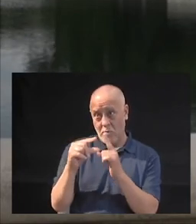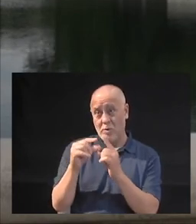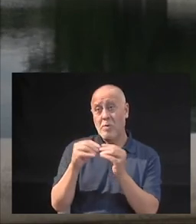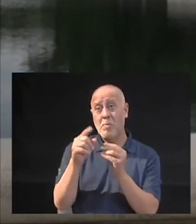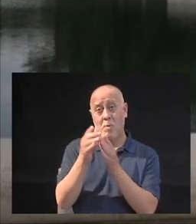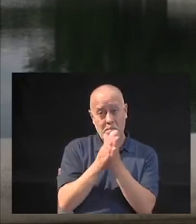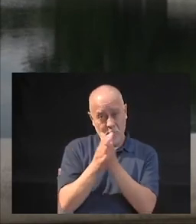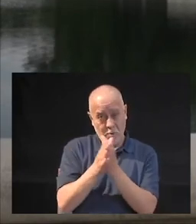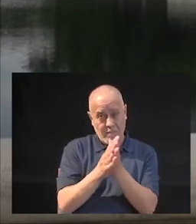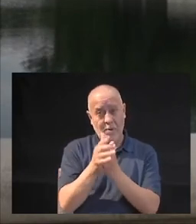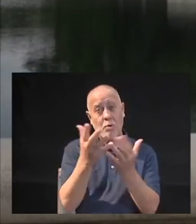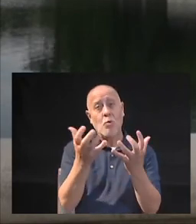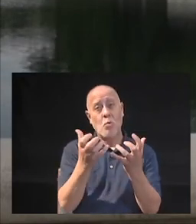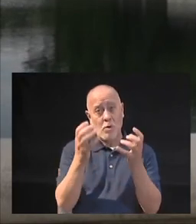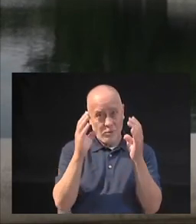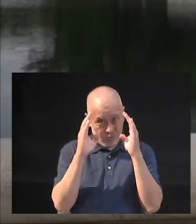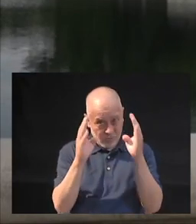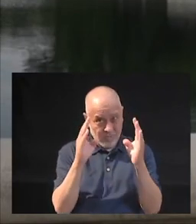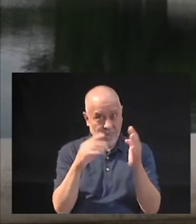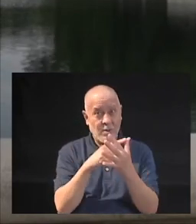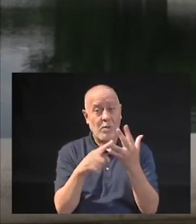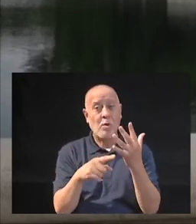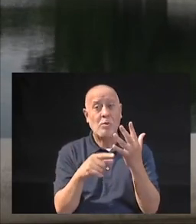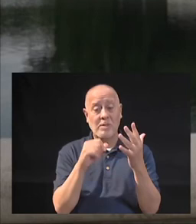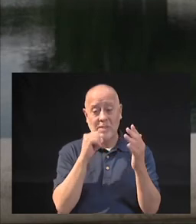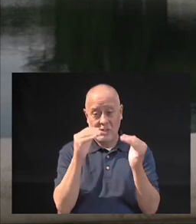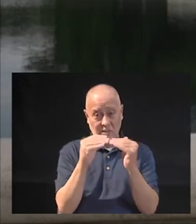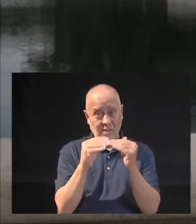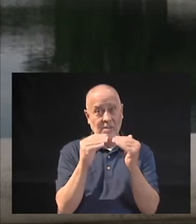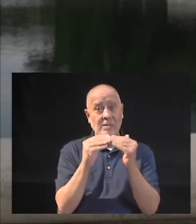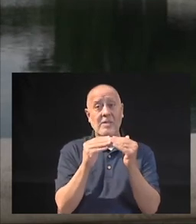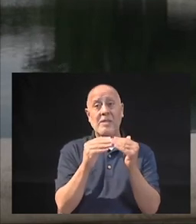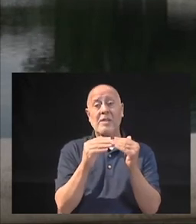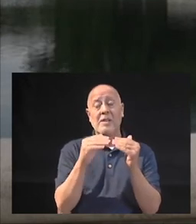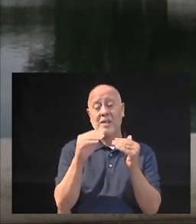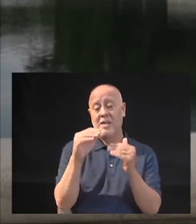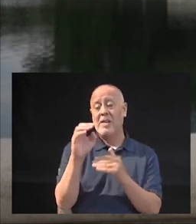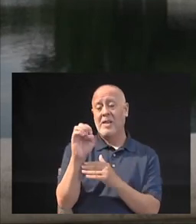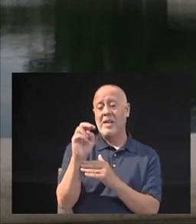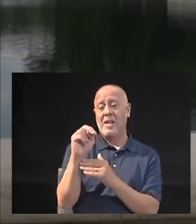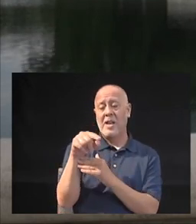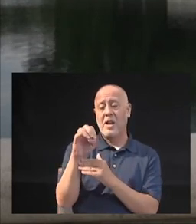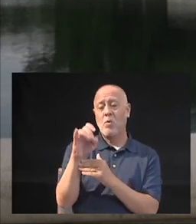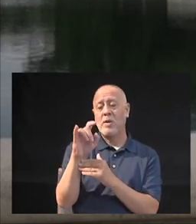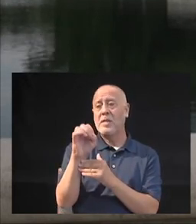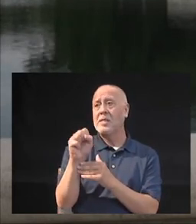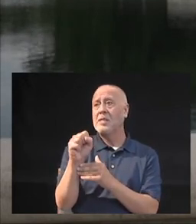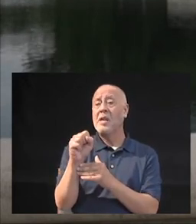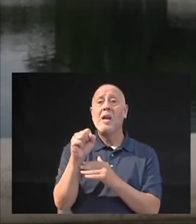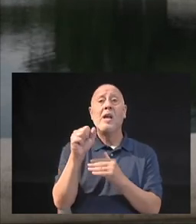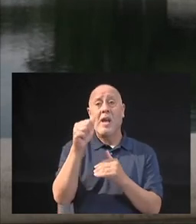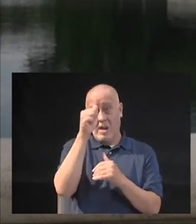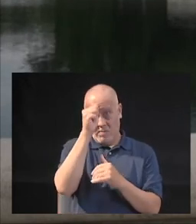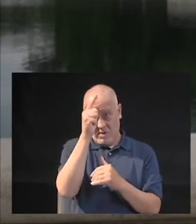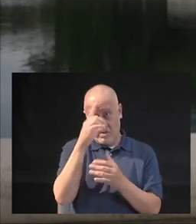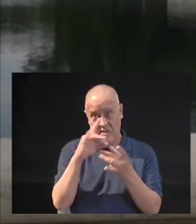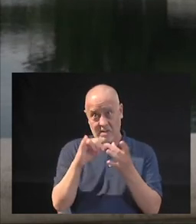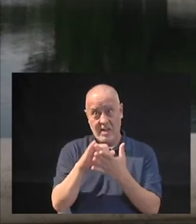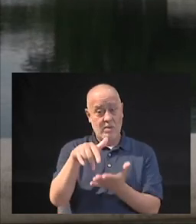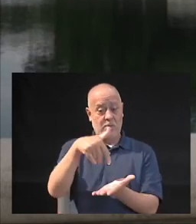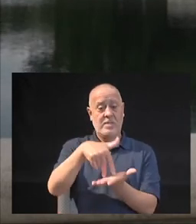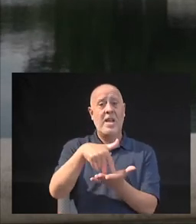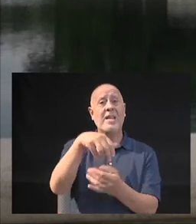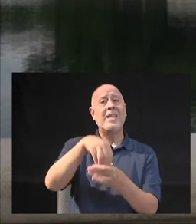want to deal and address with those inequities and those injustices. Abraham Lincoln told us that. He was standing